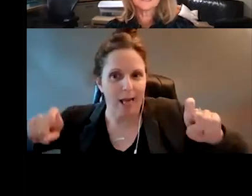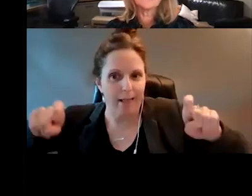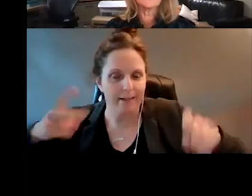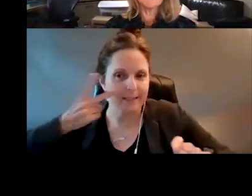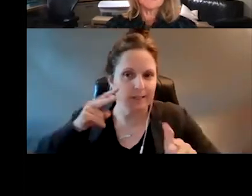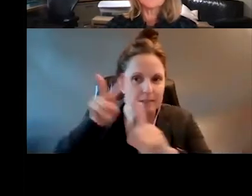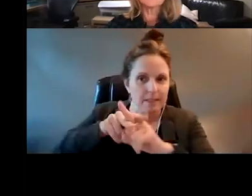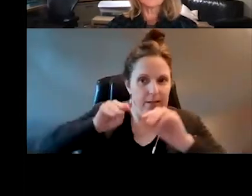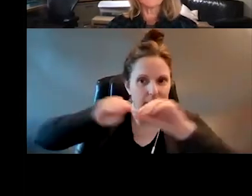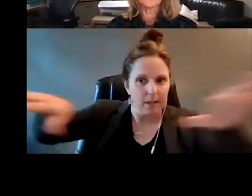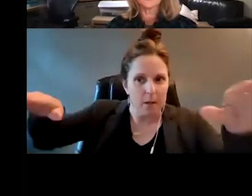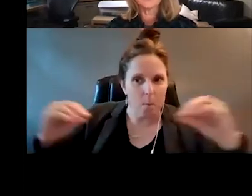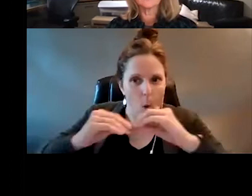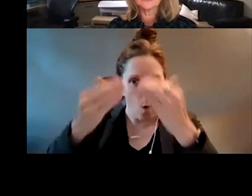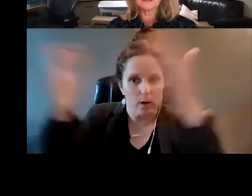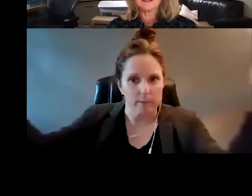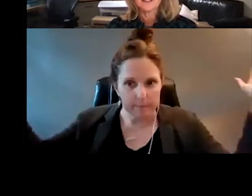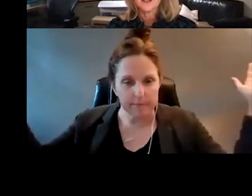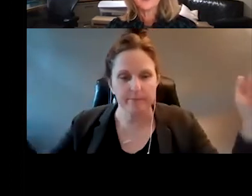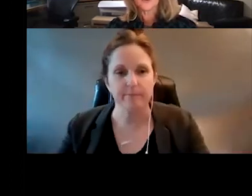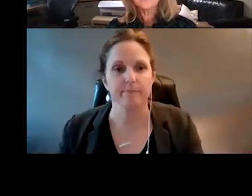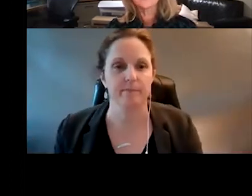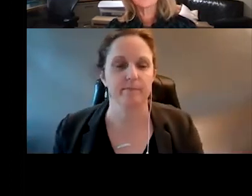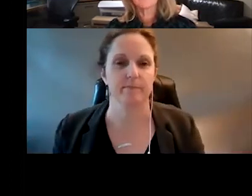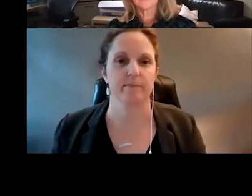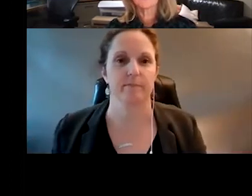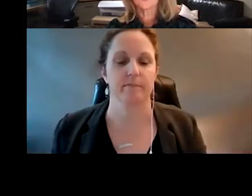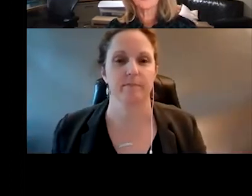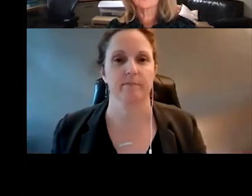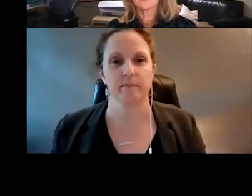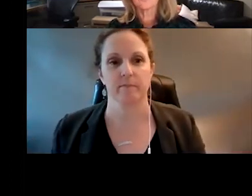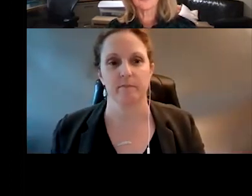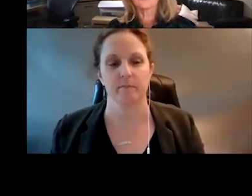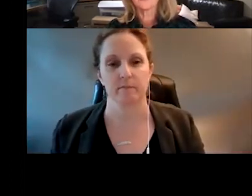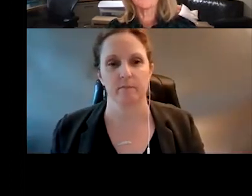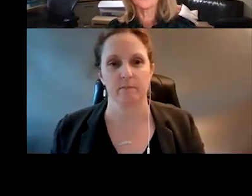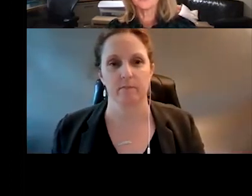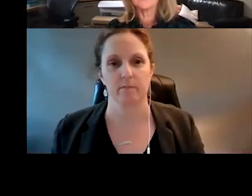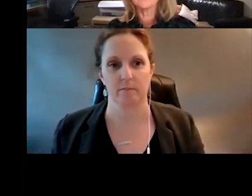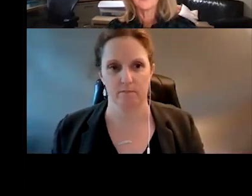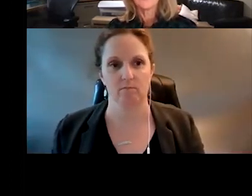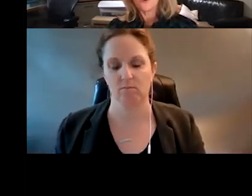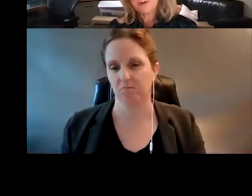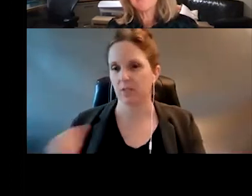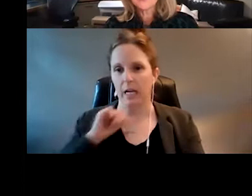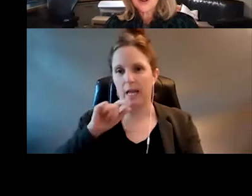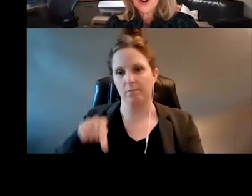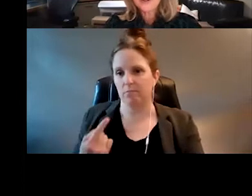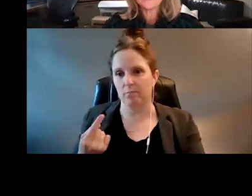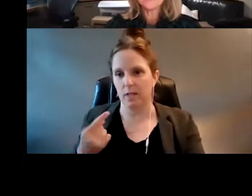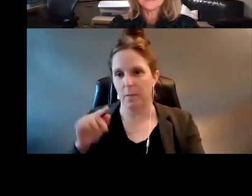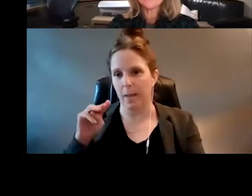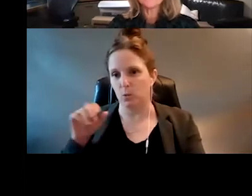strong relationships and were effective. And so we've been invited to apply for an implementation